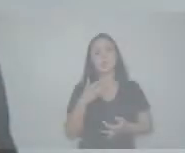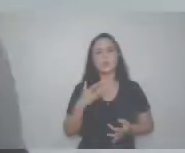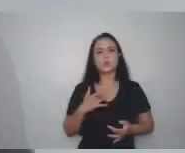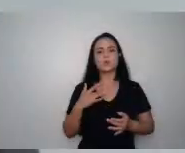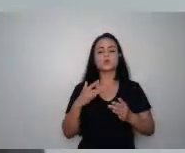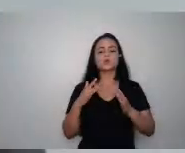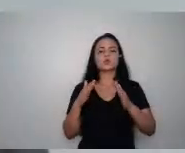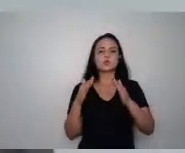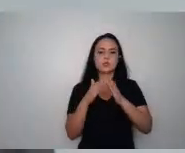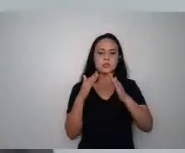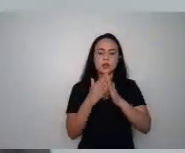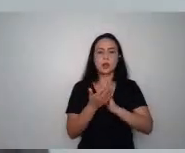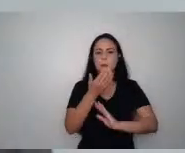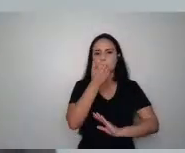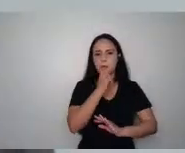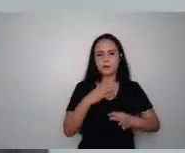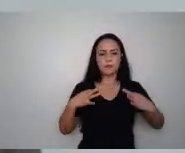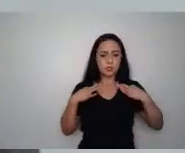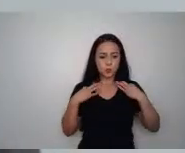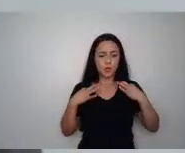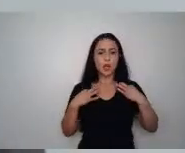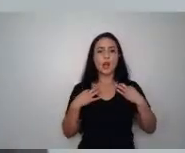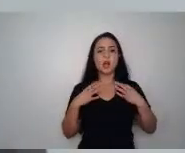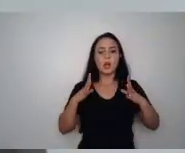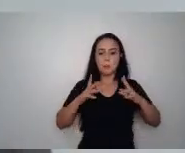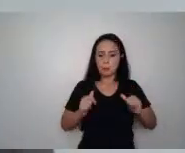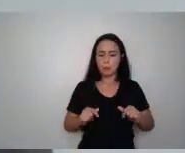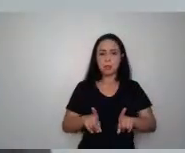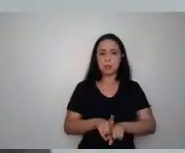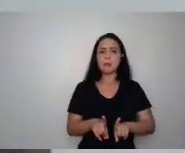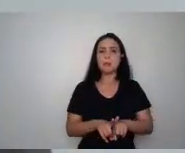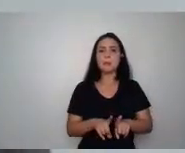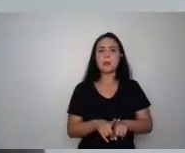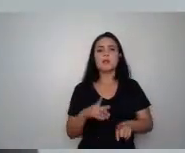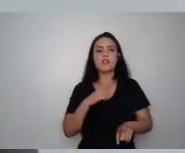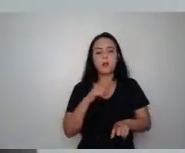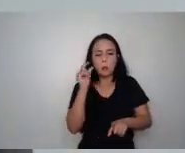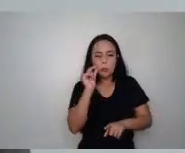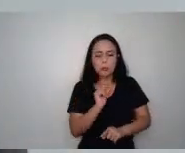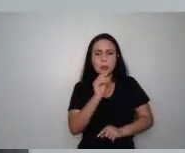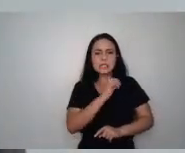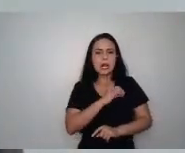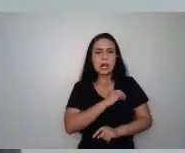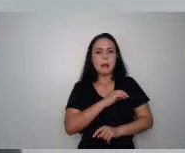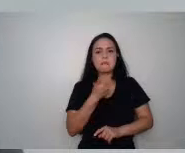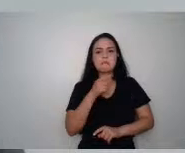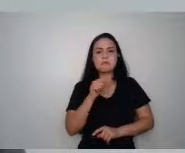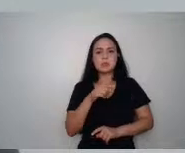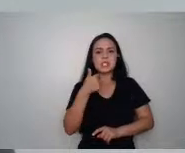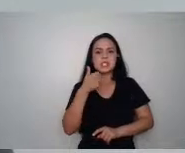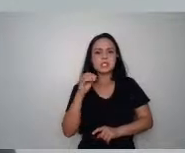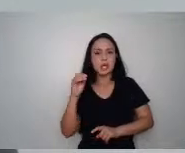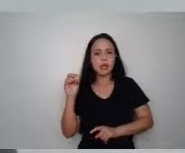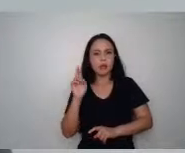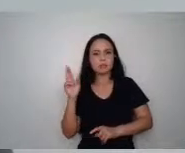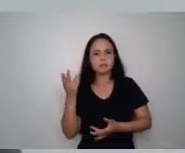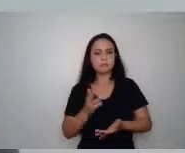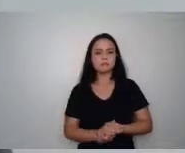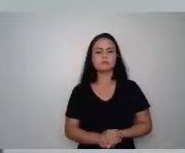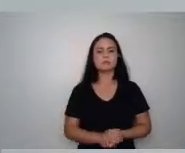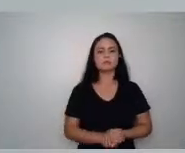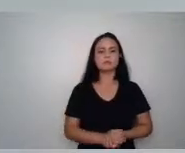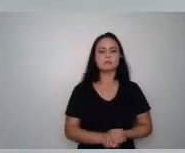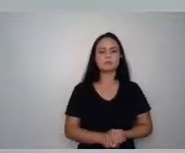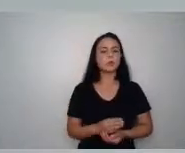family with the education, housing, and working. And we have a very small salary